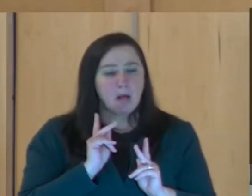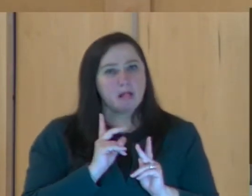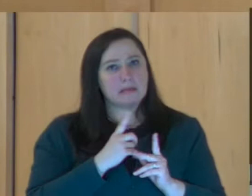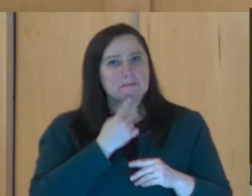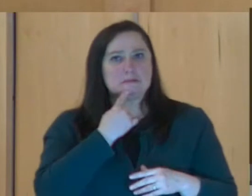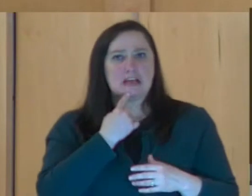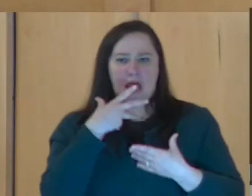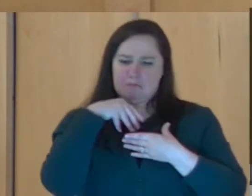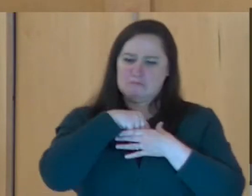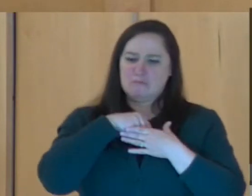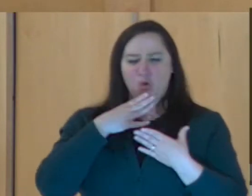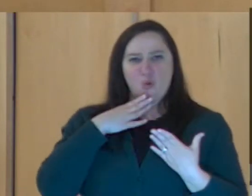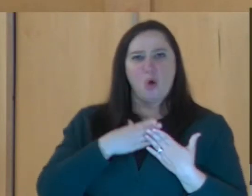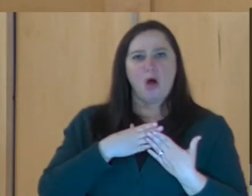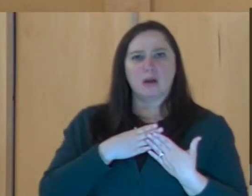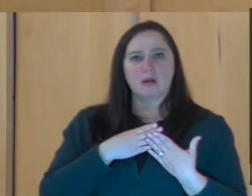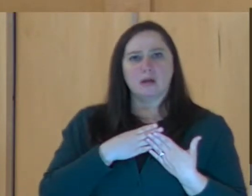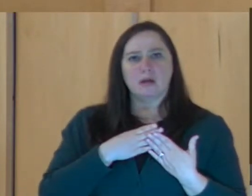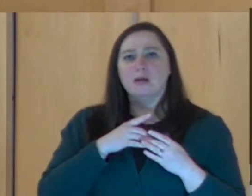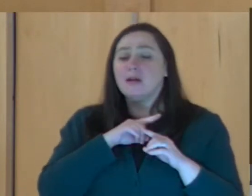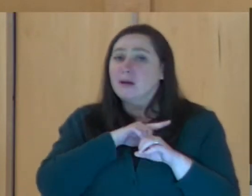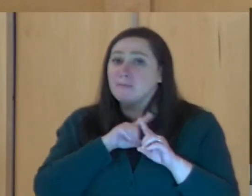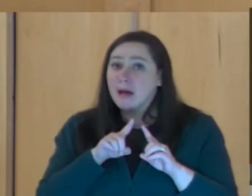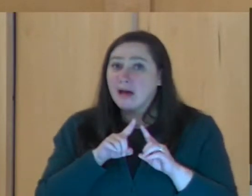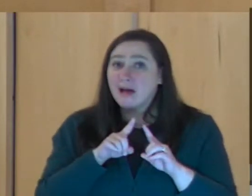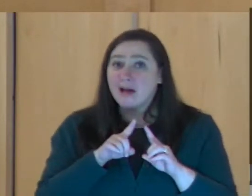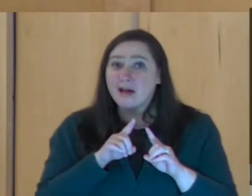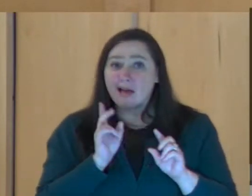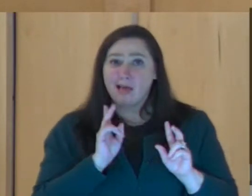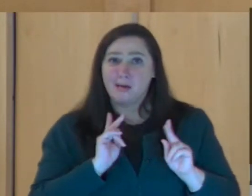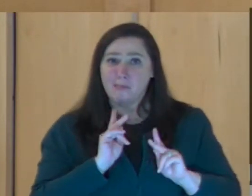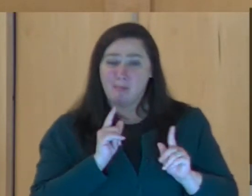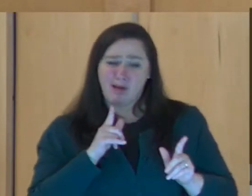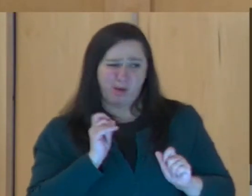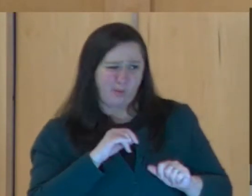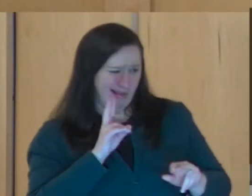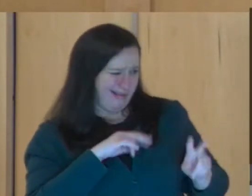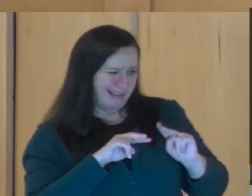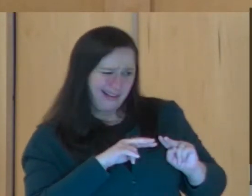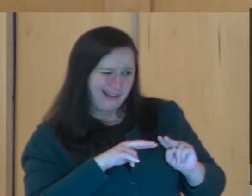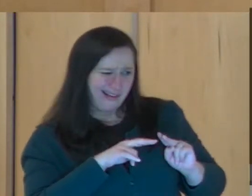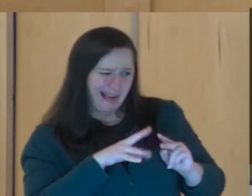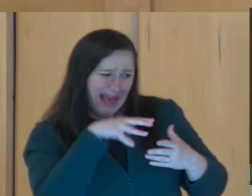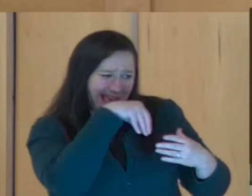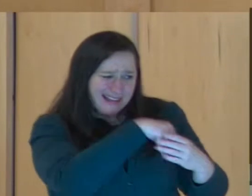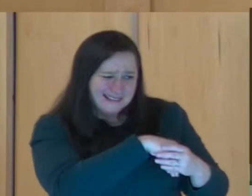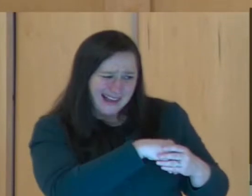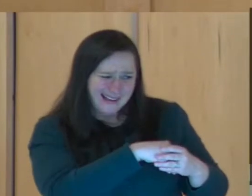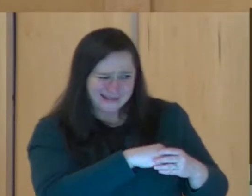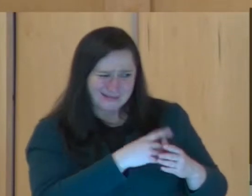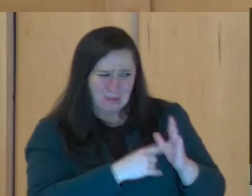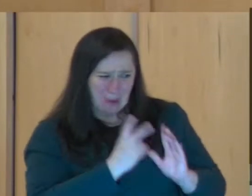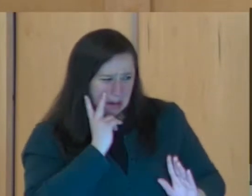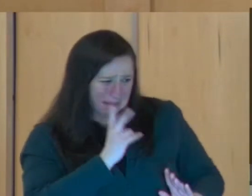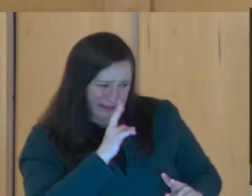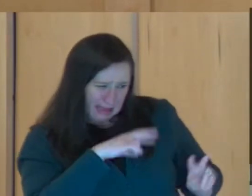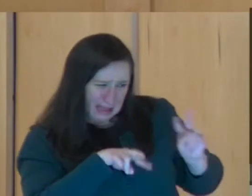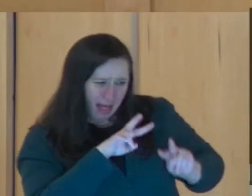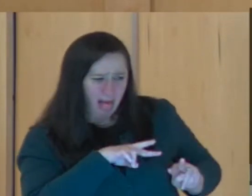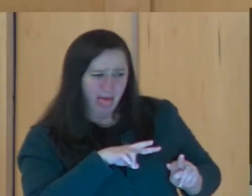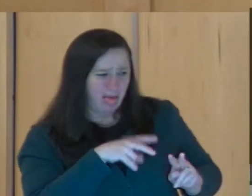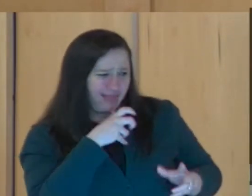to be good on the inside, but people are quick to say, no, you're not living up on the outside to what you say is